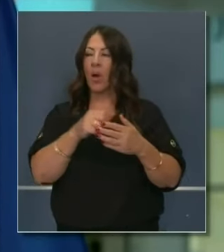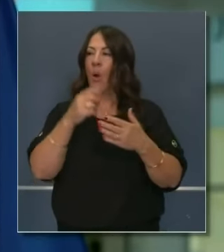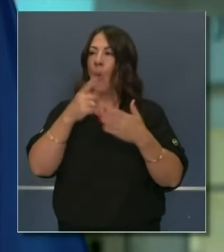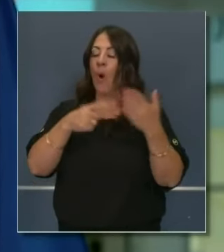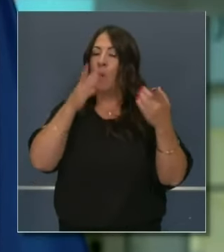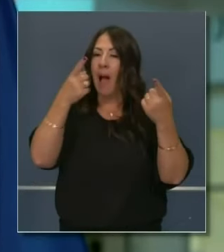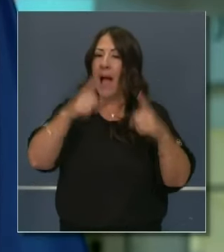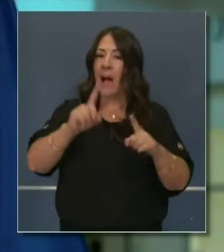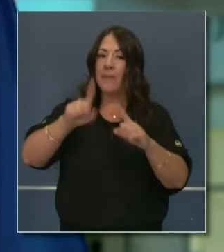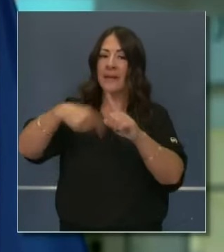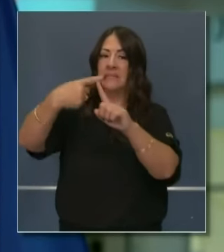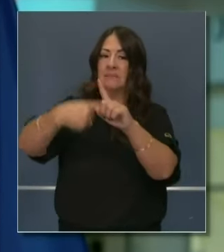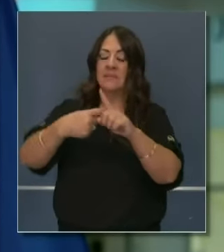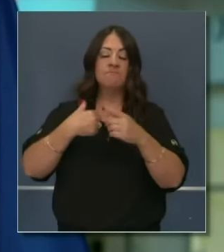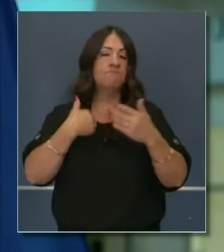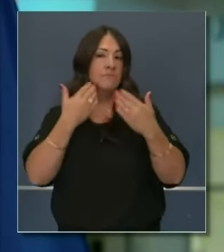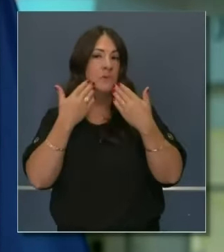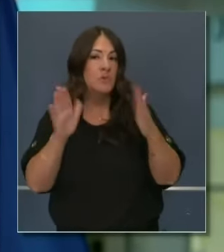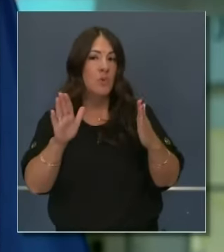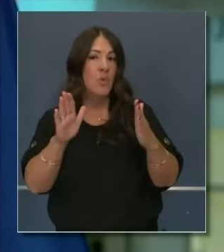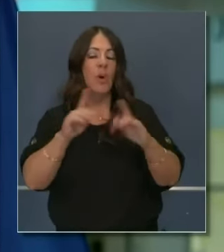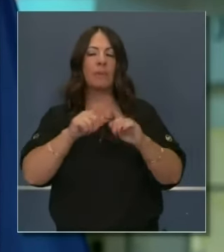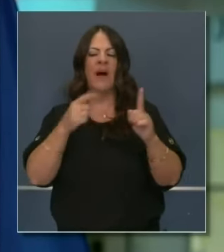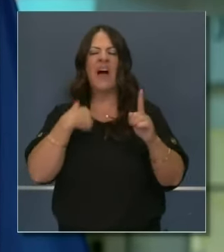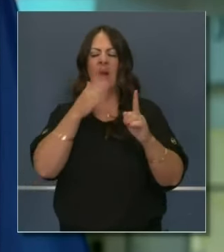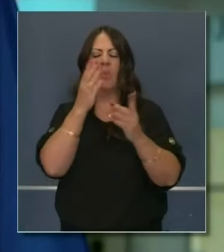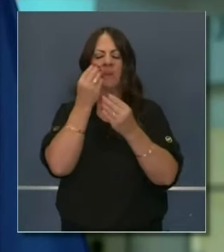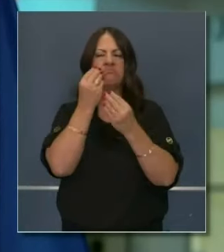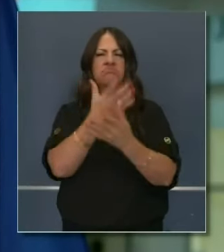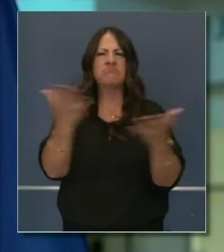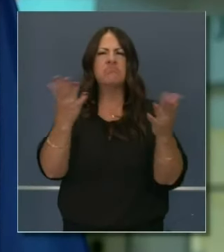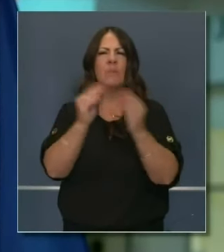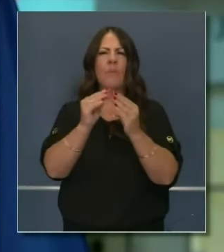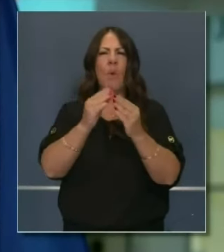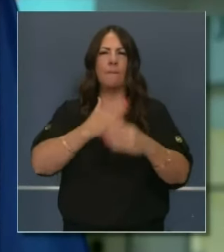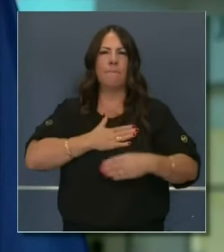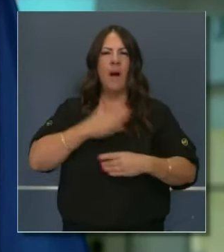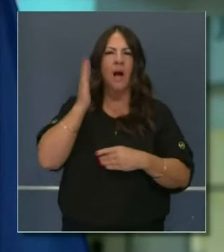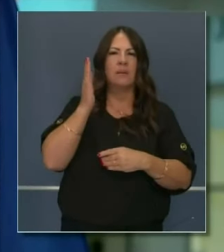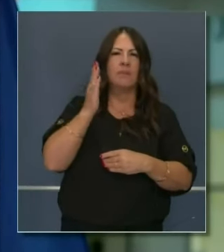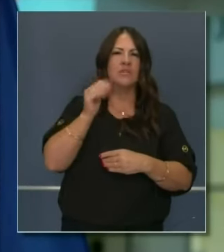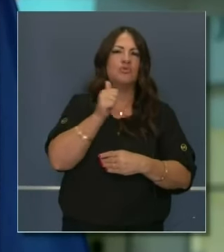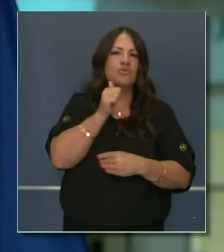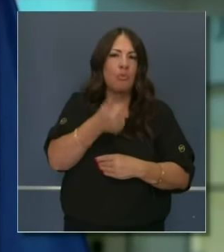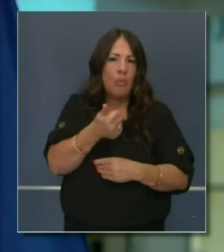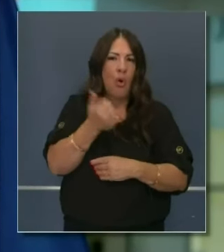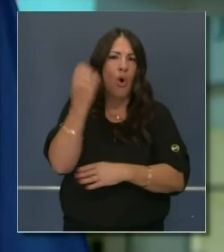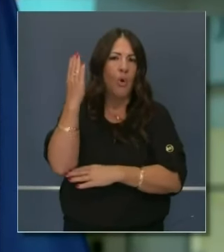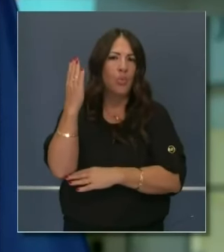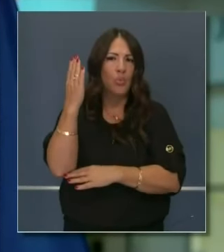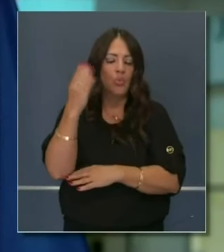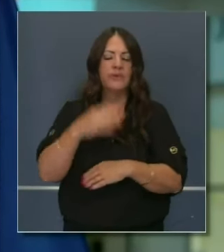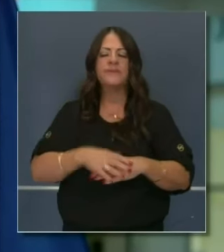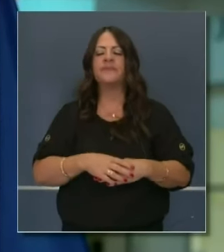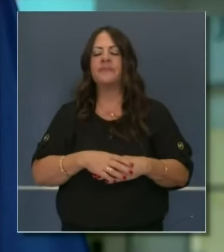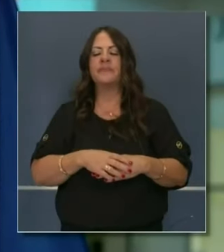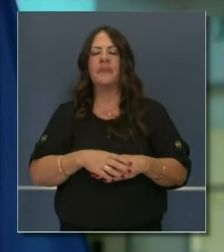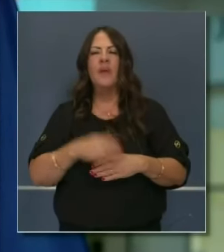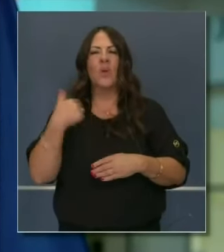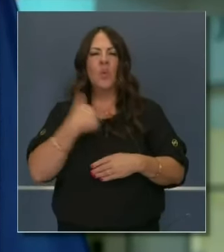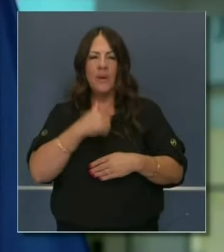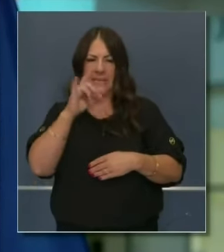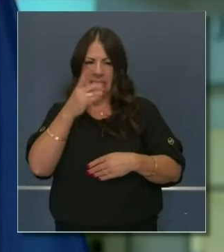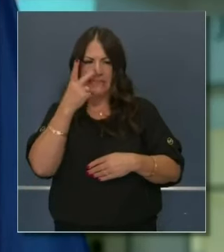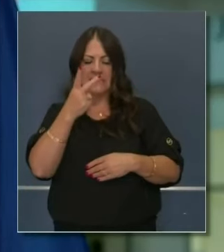from now based on that model. I'll update that tomorrow during our Zoom press conference. But certainly we have seen some